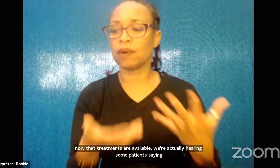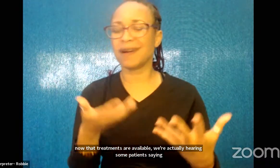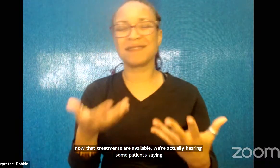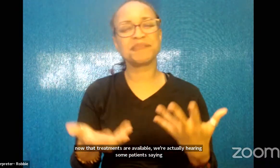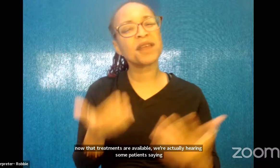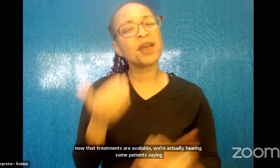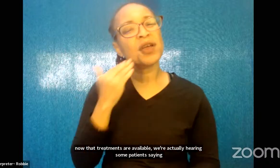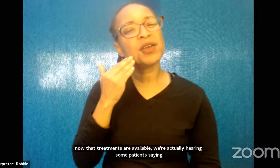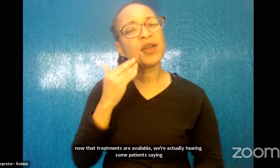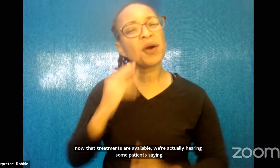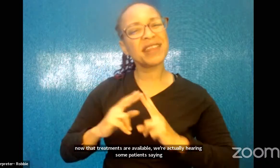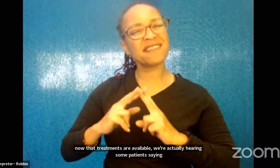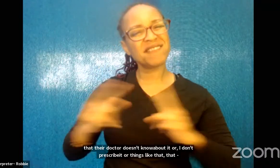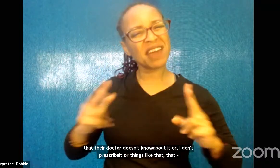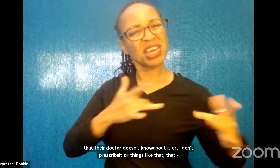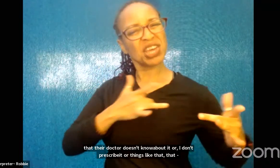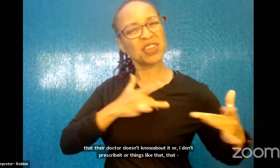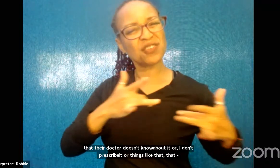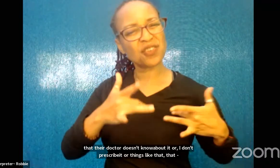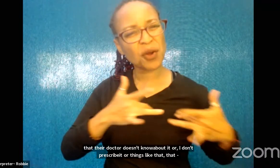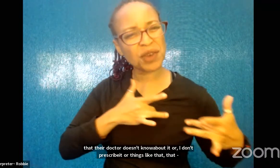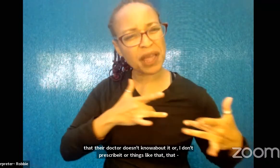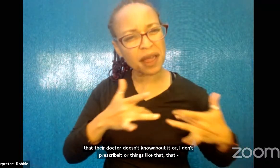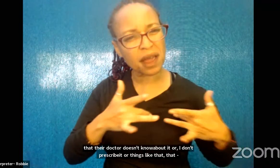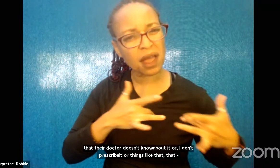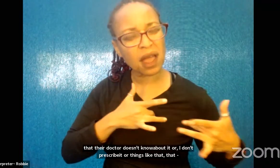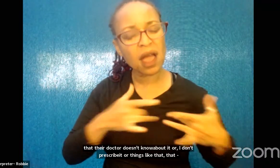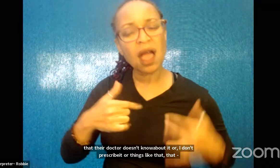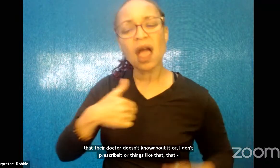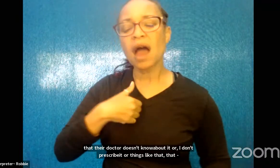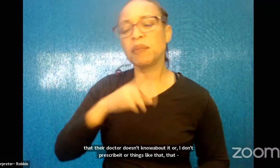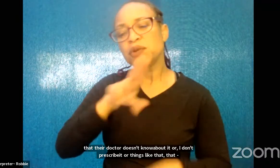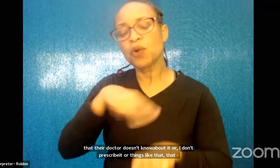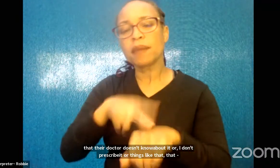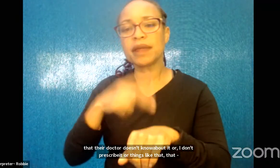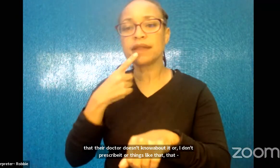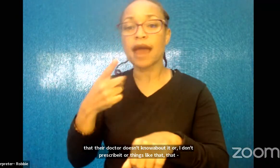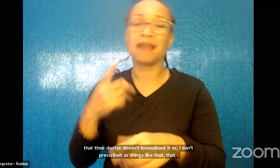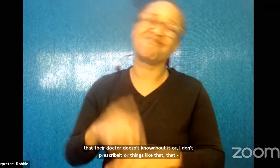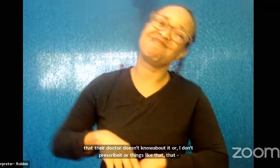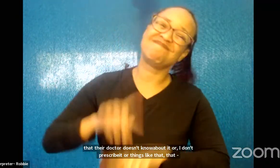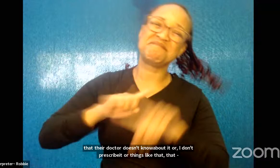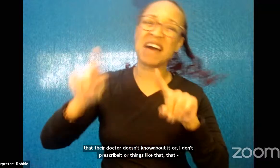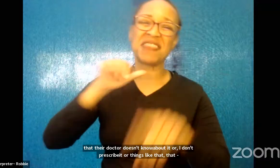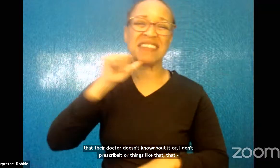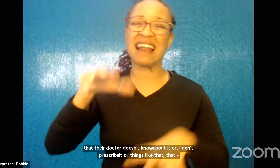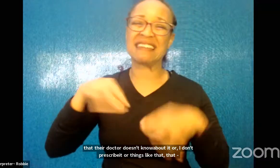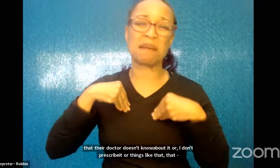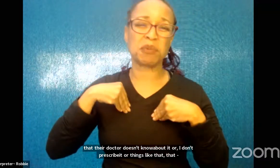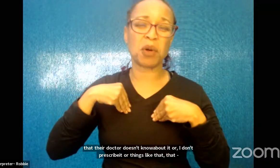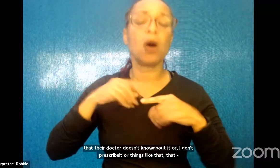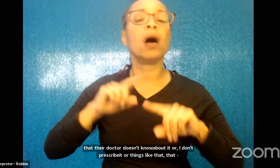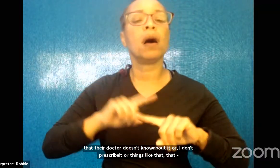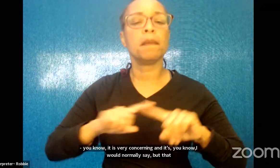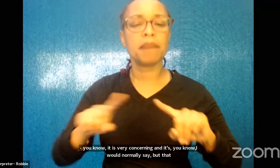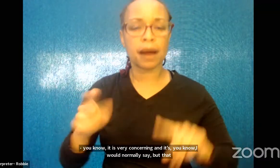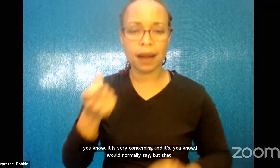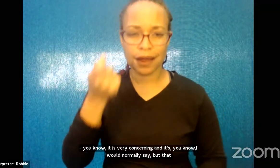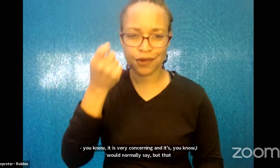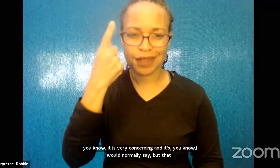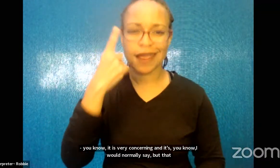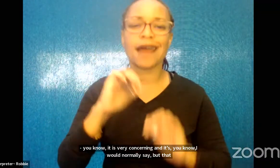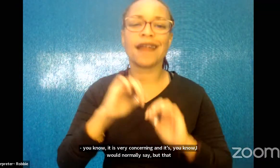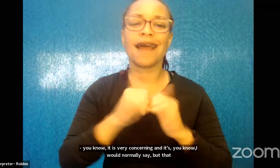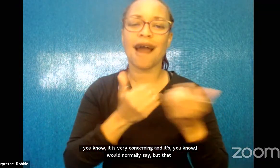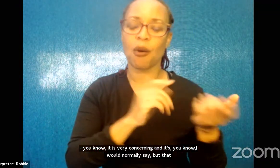it's very concerning. And it's, I would normally say, but that's unacceptable, but I also see, how that happened, and that